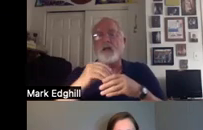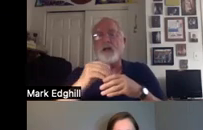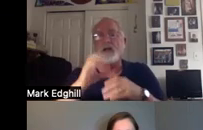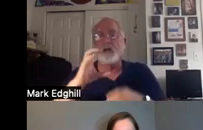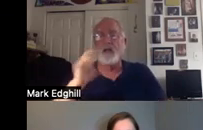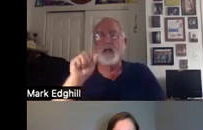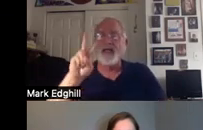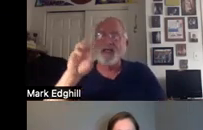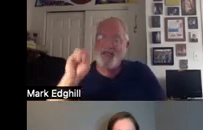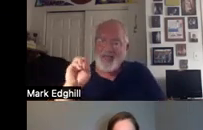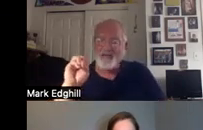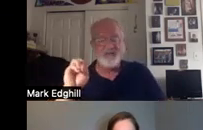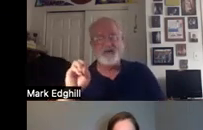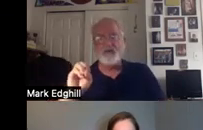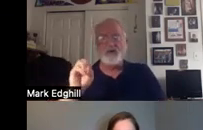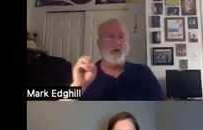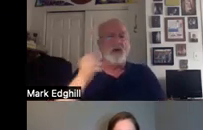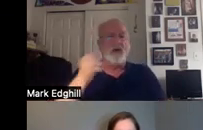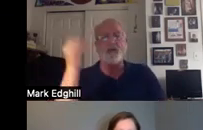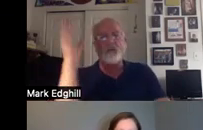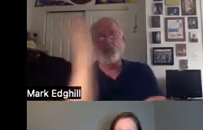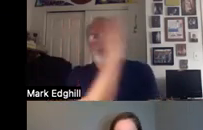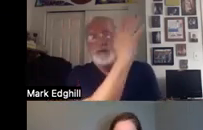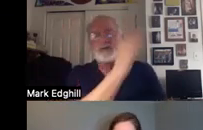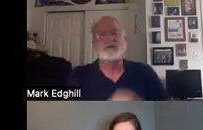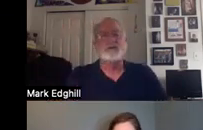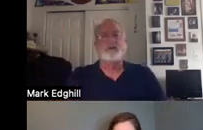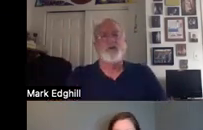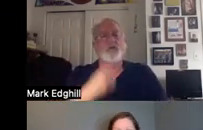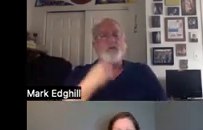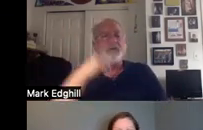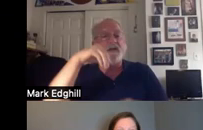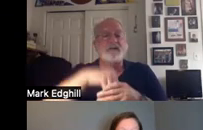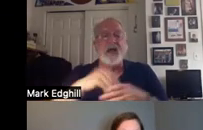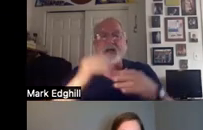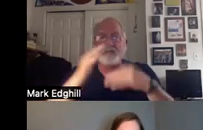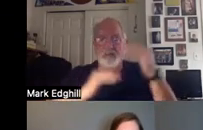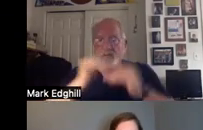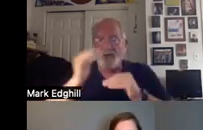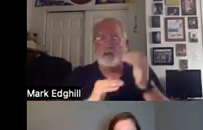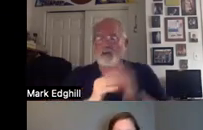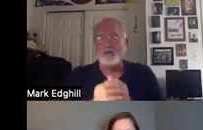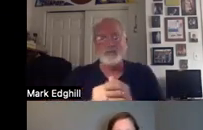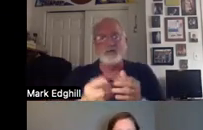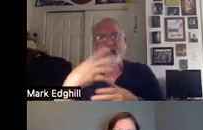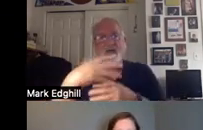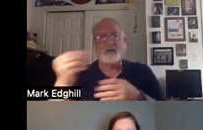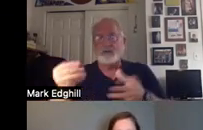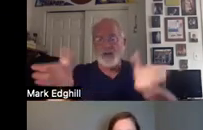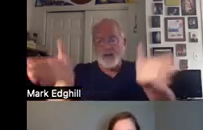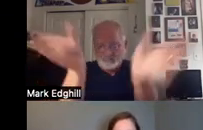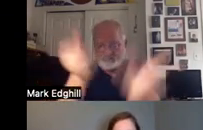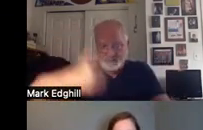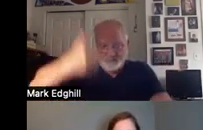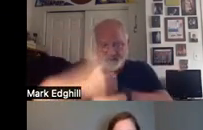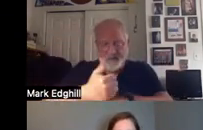And he would have it in place, like any place. He would have it maybe in a cave. Out in the woods, building, inside a